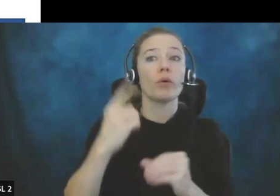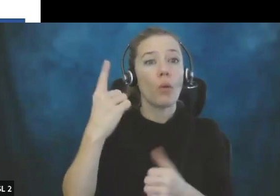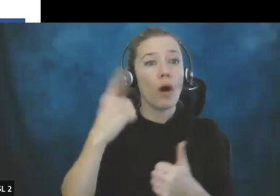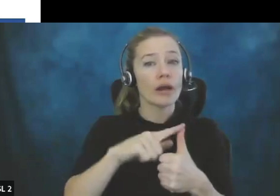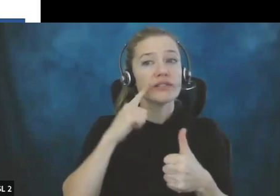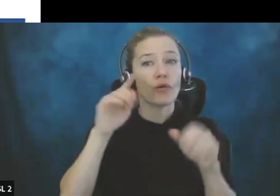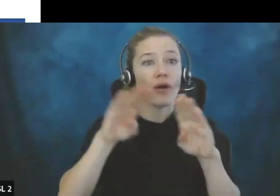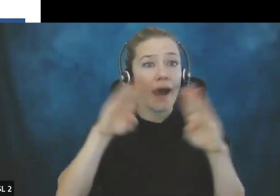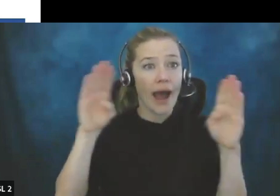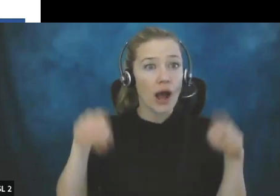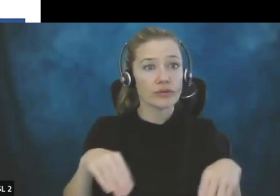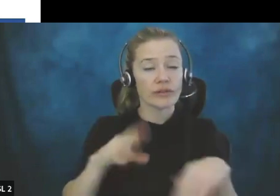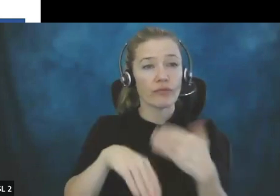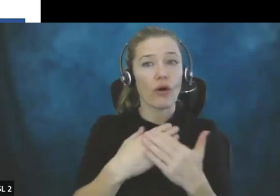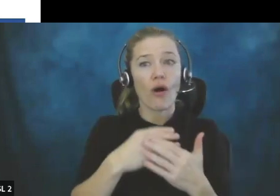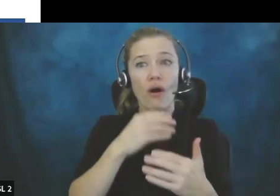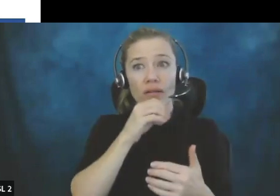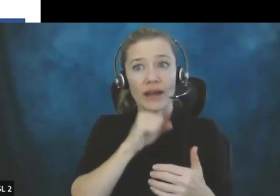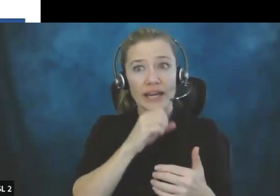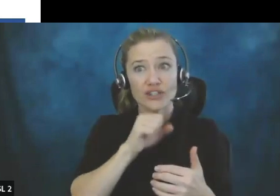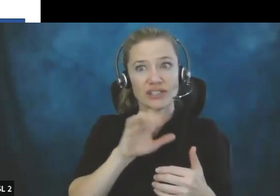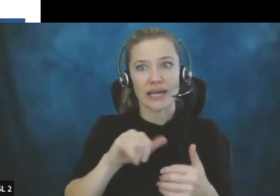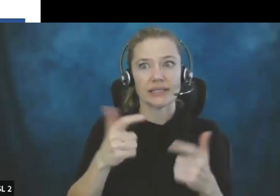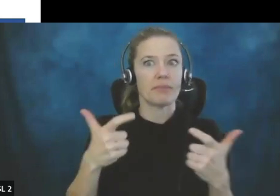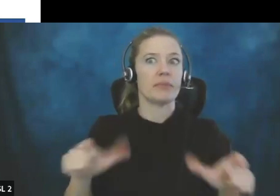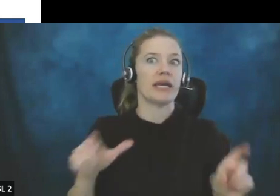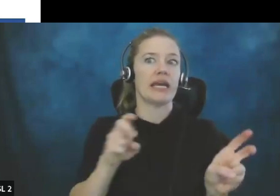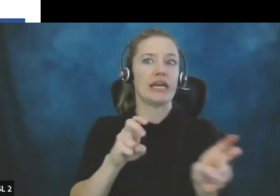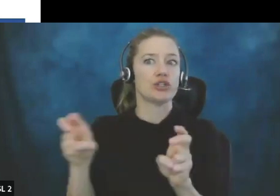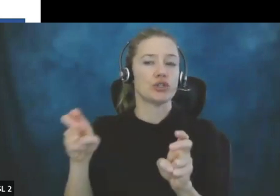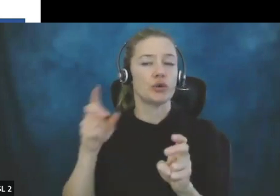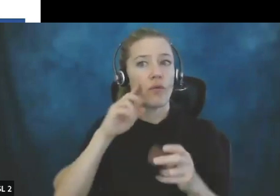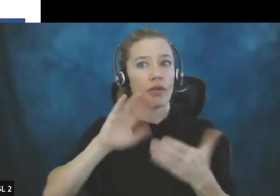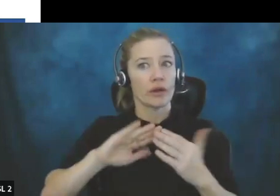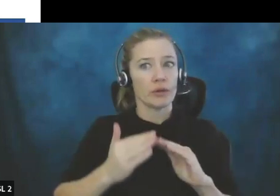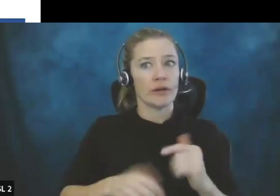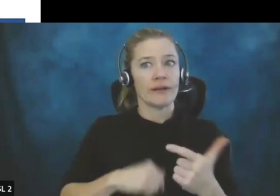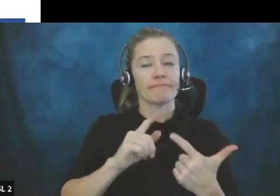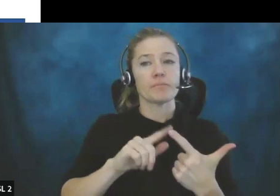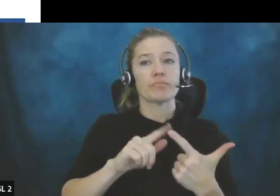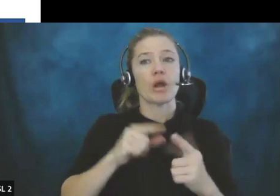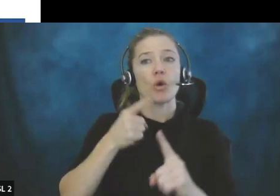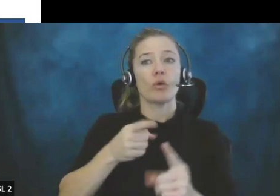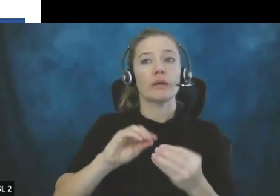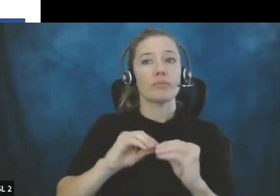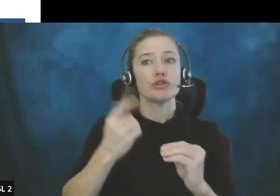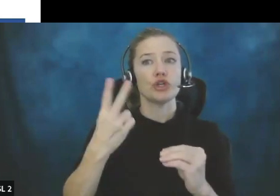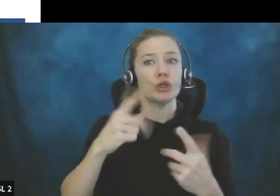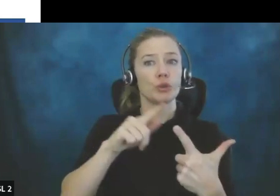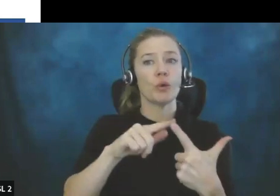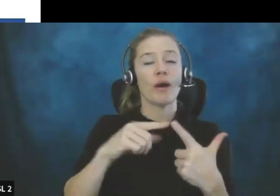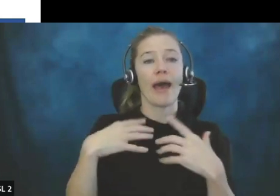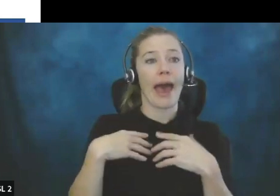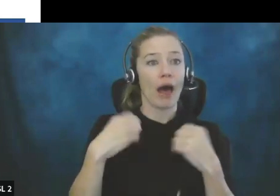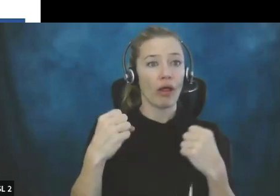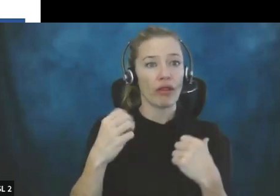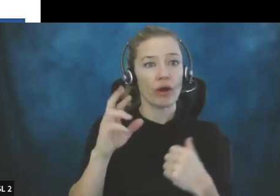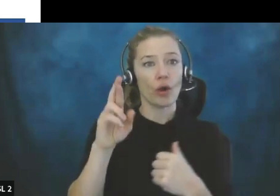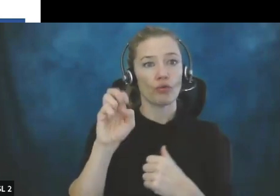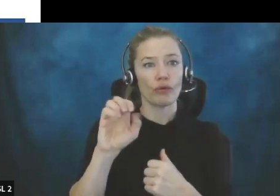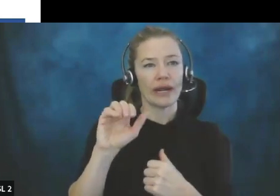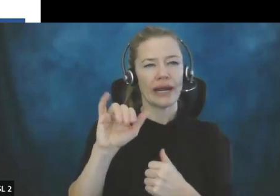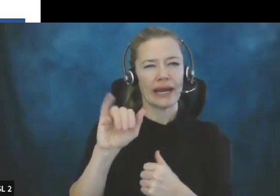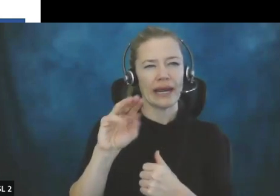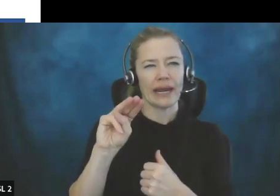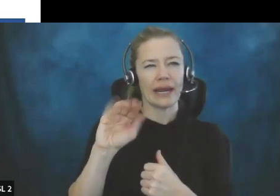around housing for all ages and stages, a major issue for our communities. Goal 2 is health